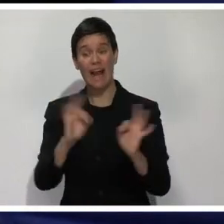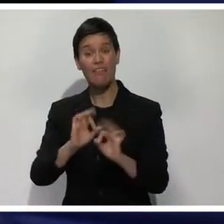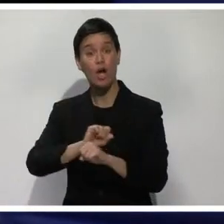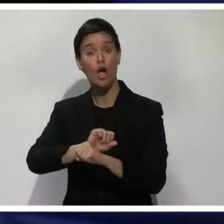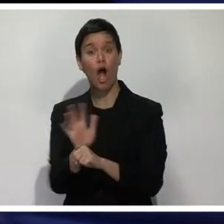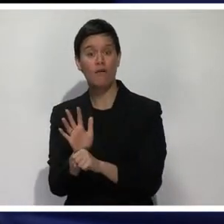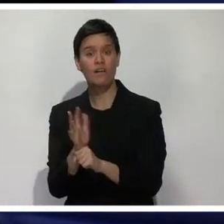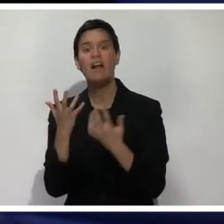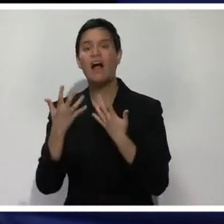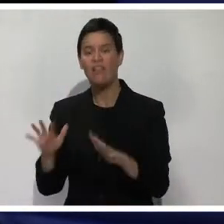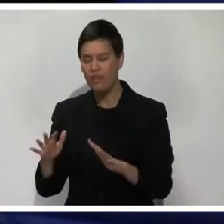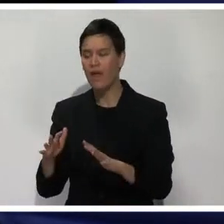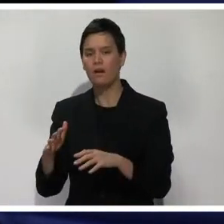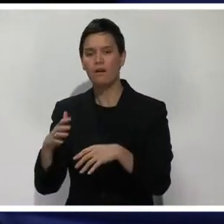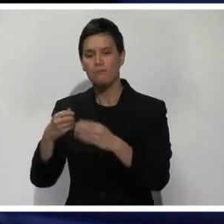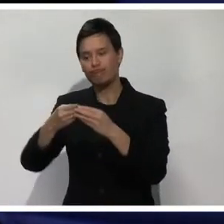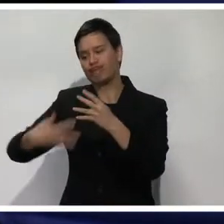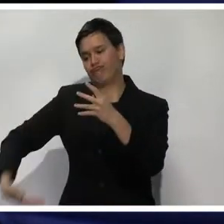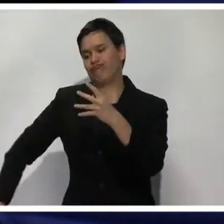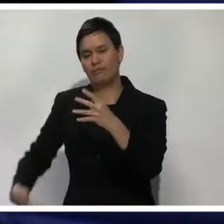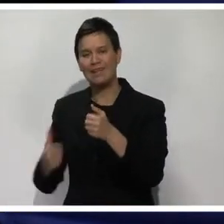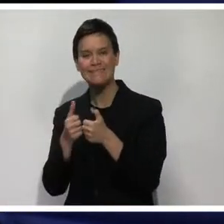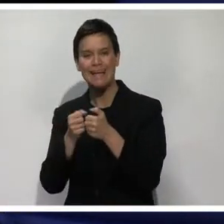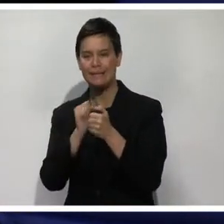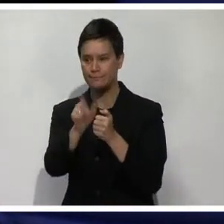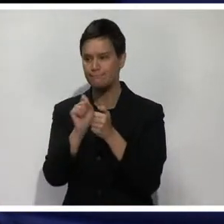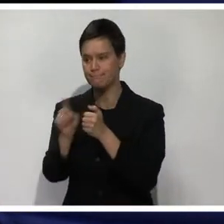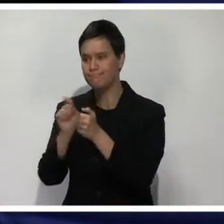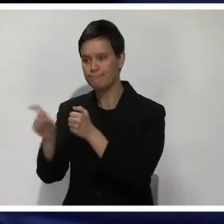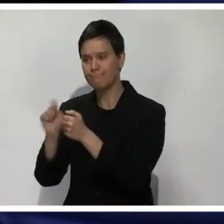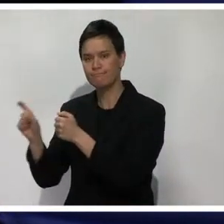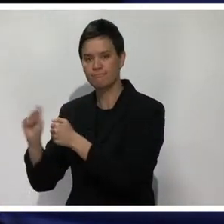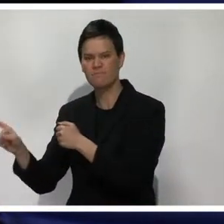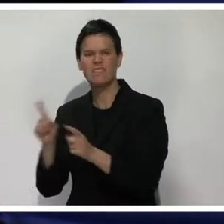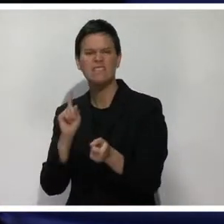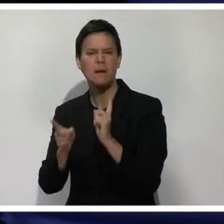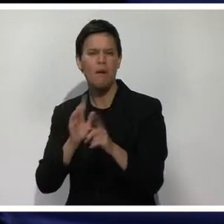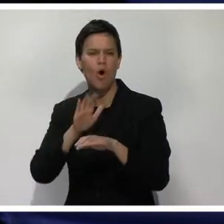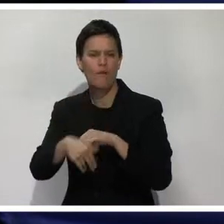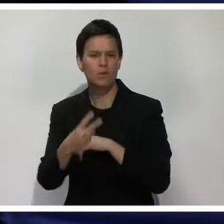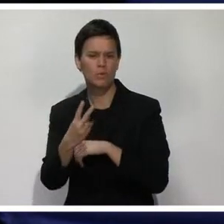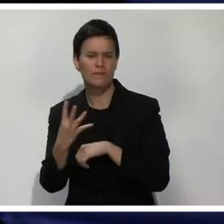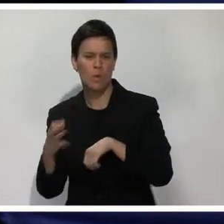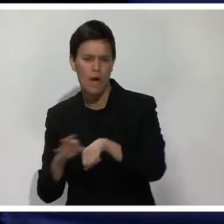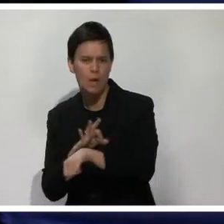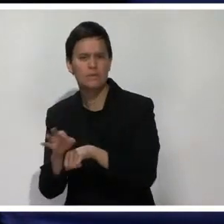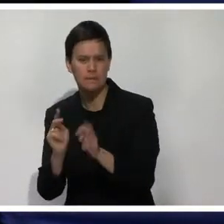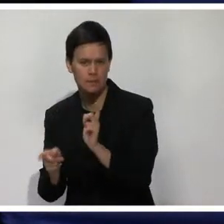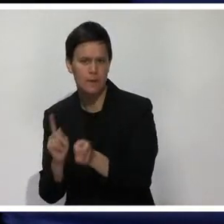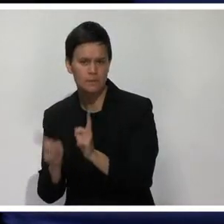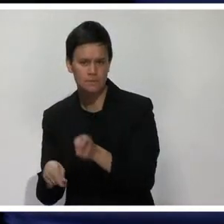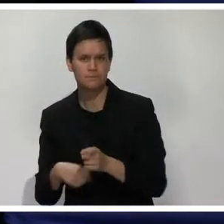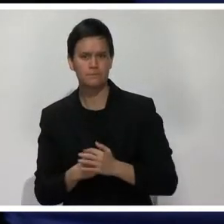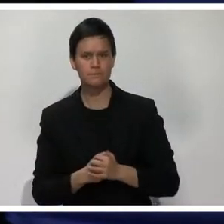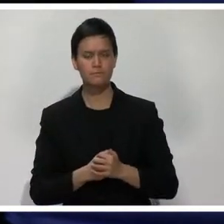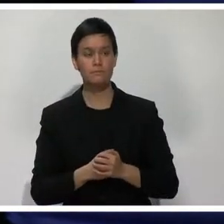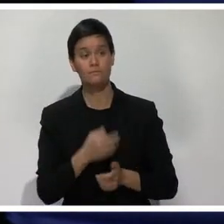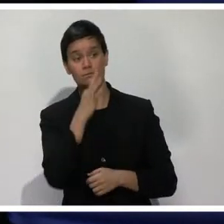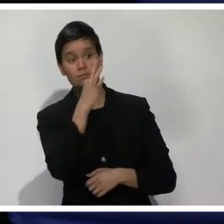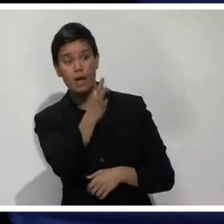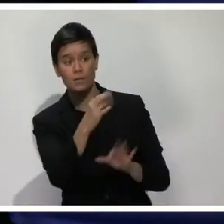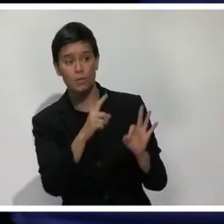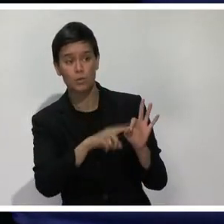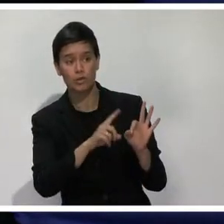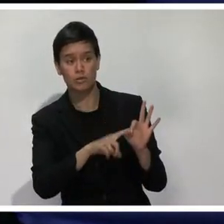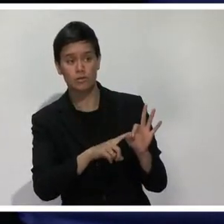is the processing time we aim for, and we move testing volumes around the country should we need to. What do you expect to be the longest out